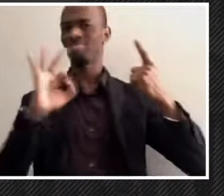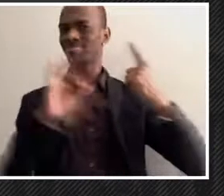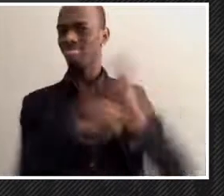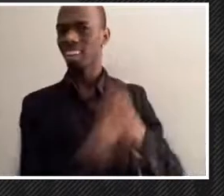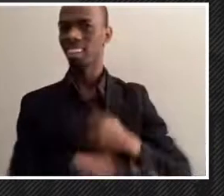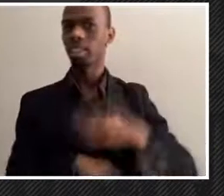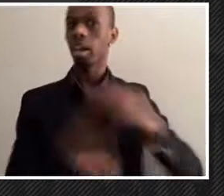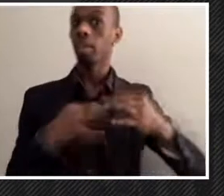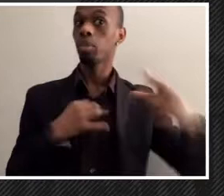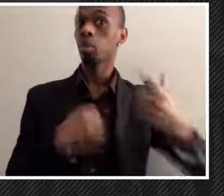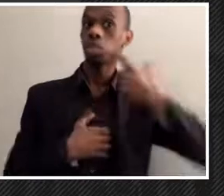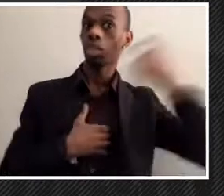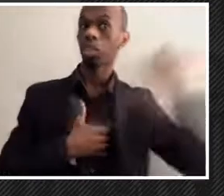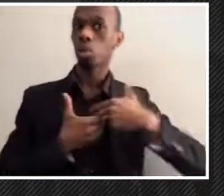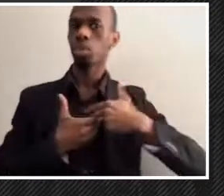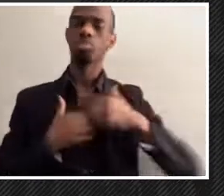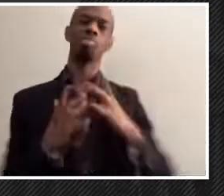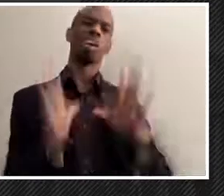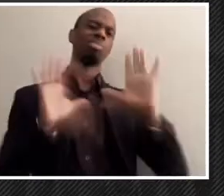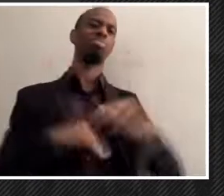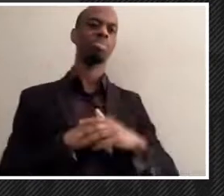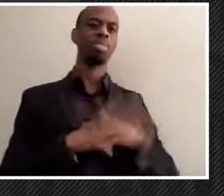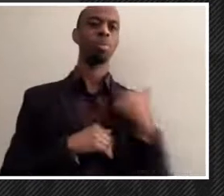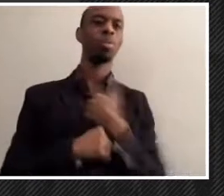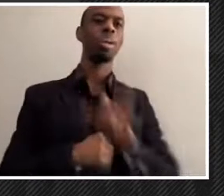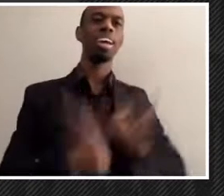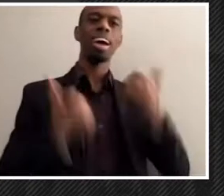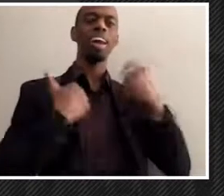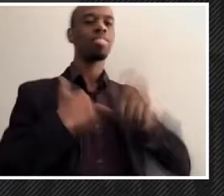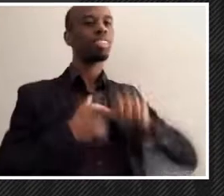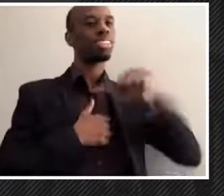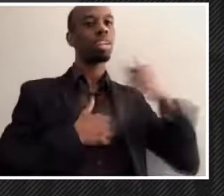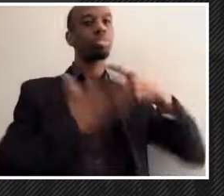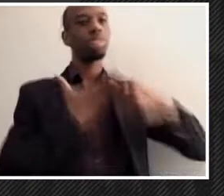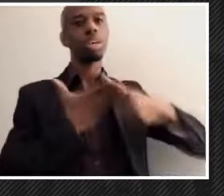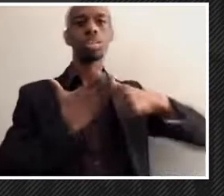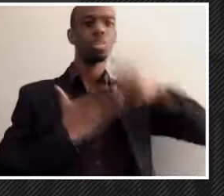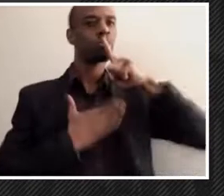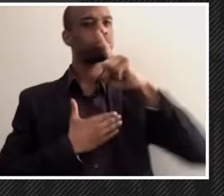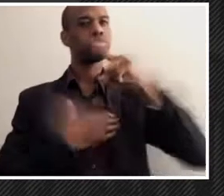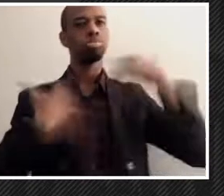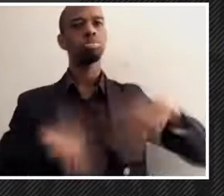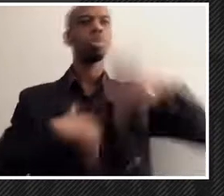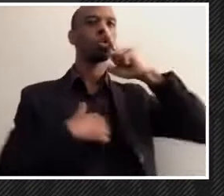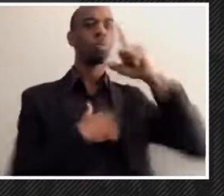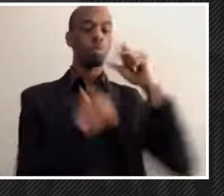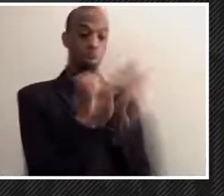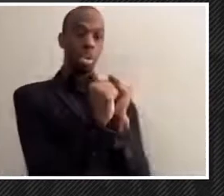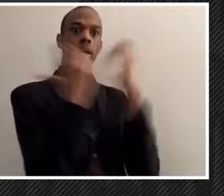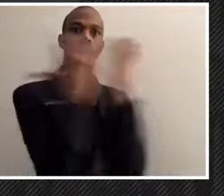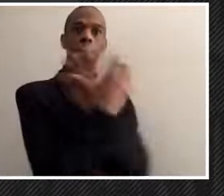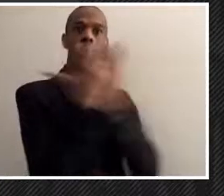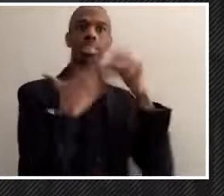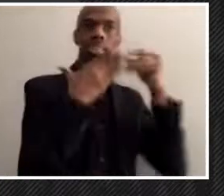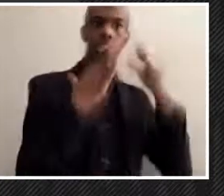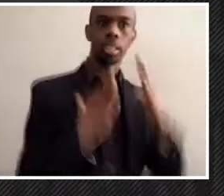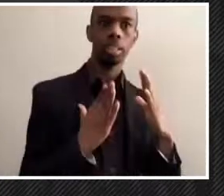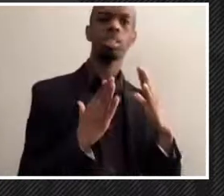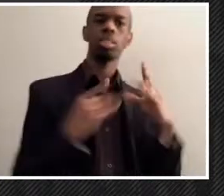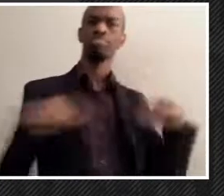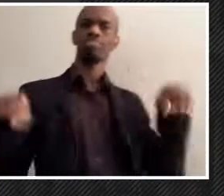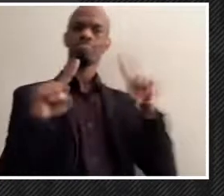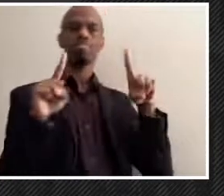okay. We have another packed discussion with incredible leaders with years of pivotal work as organizers,